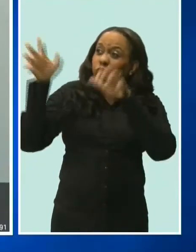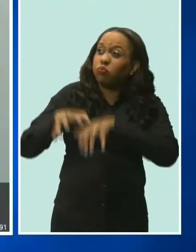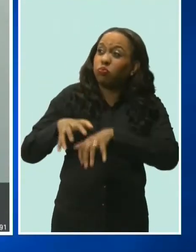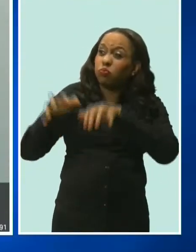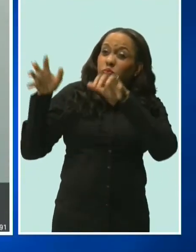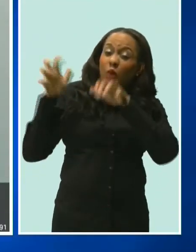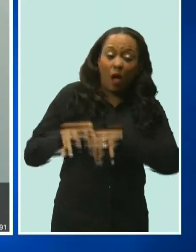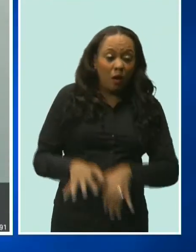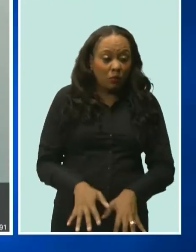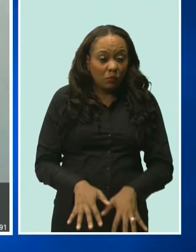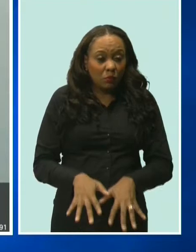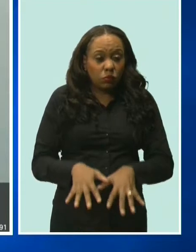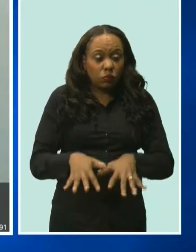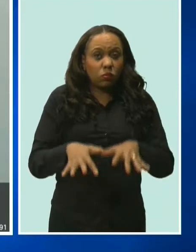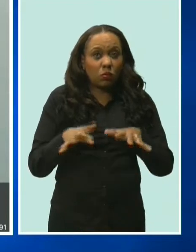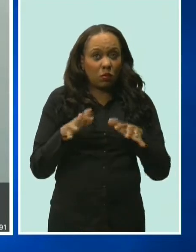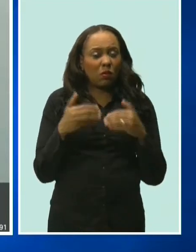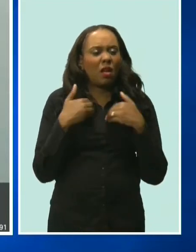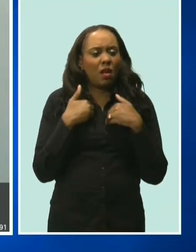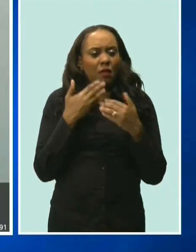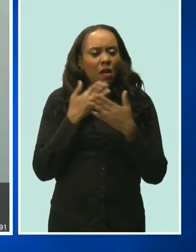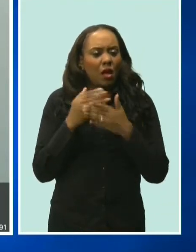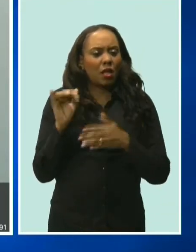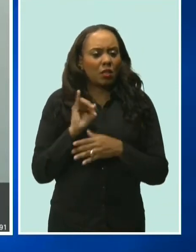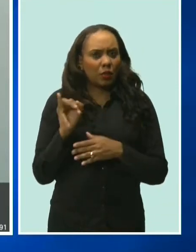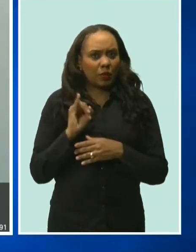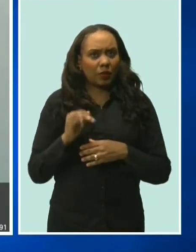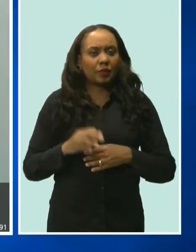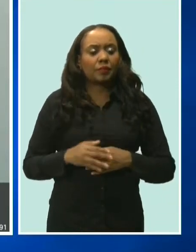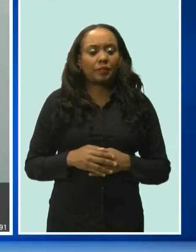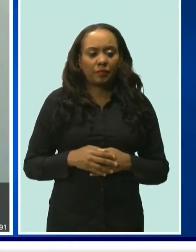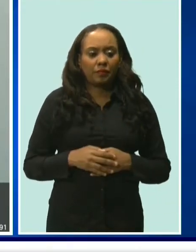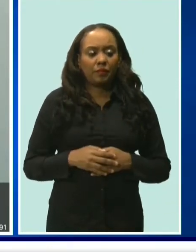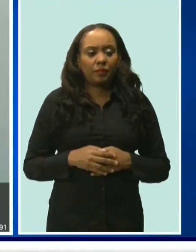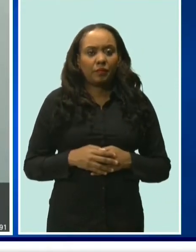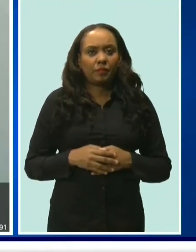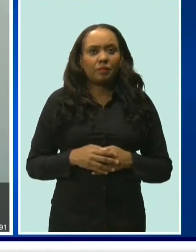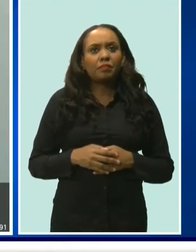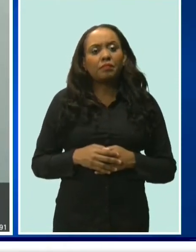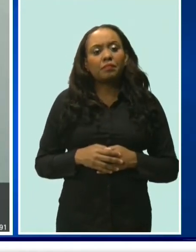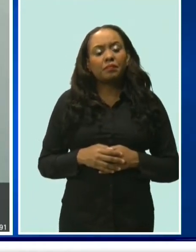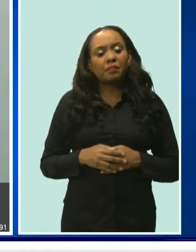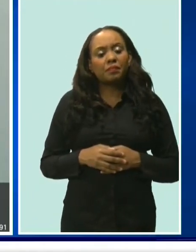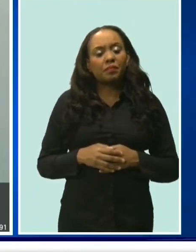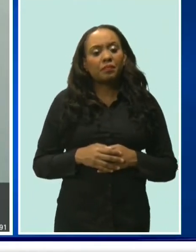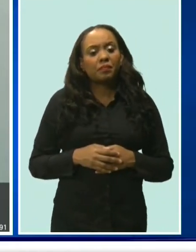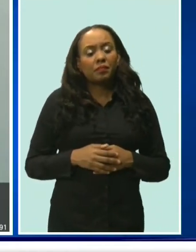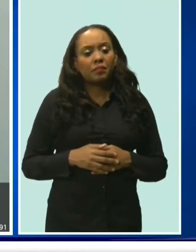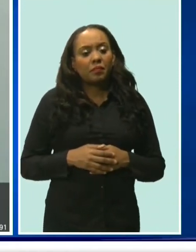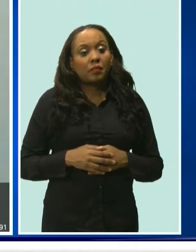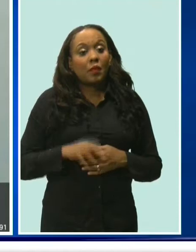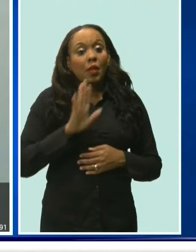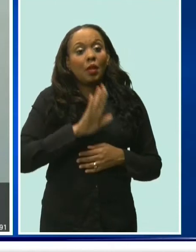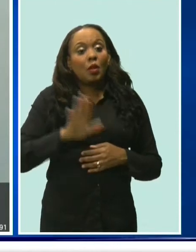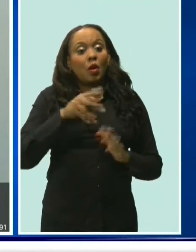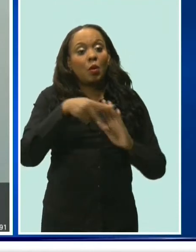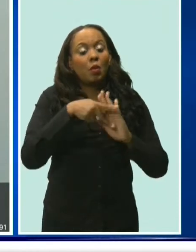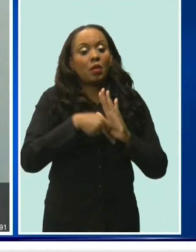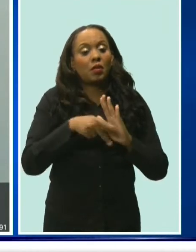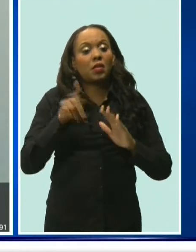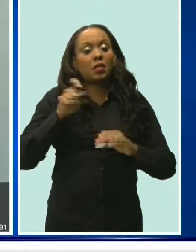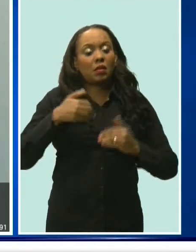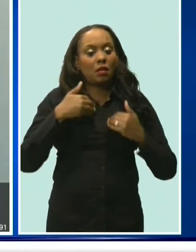typical homeowners, foreign perils policy will cover water damage, and if you buy